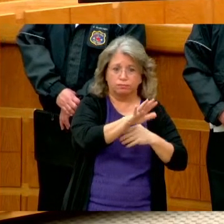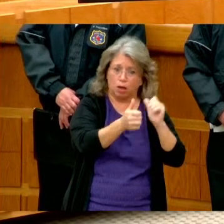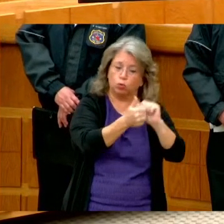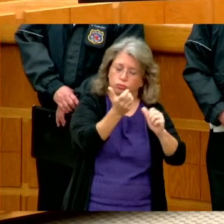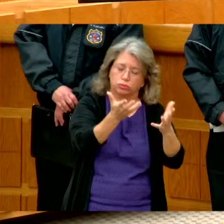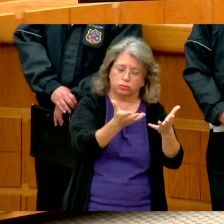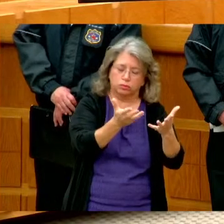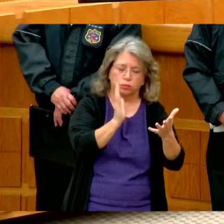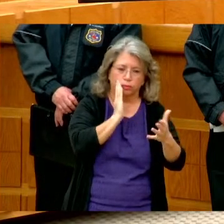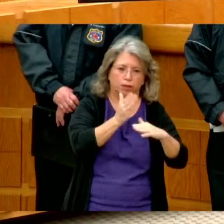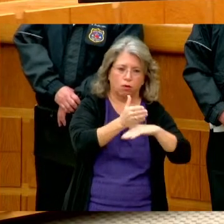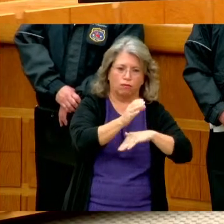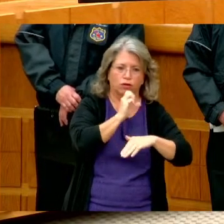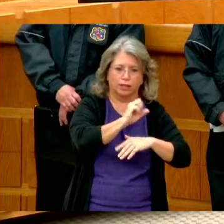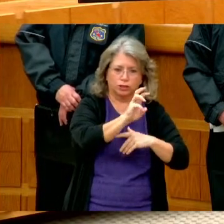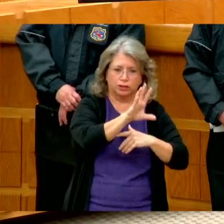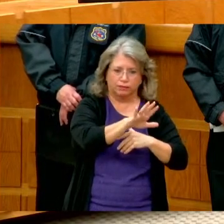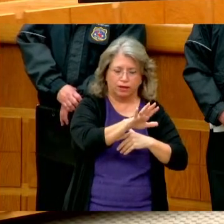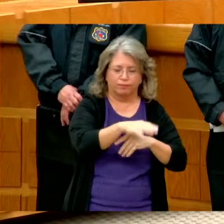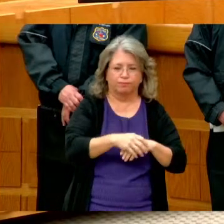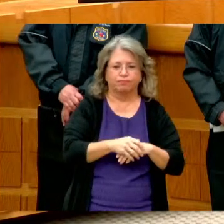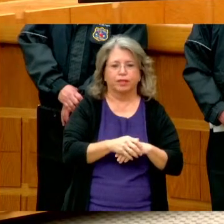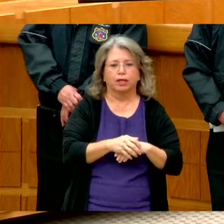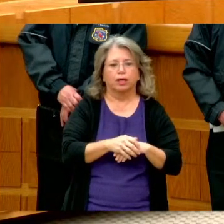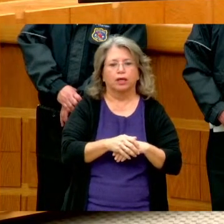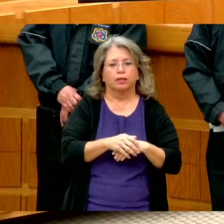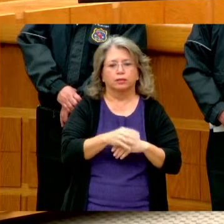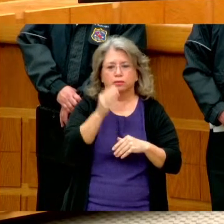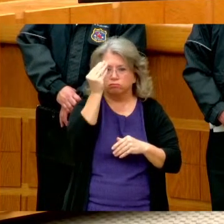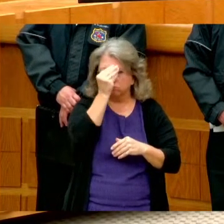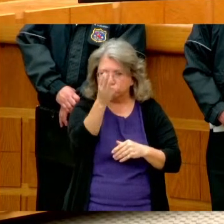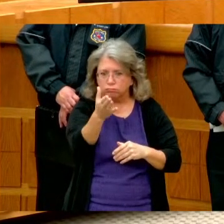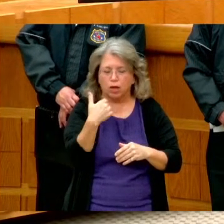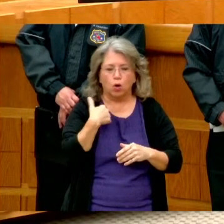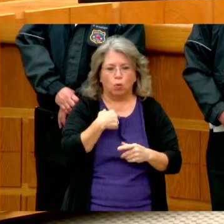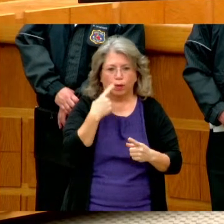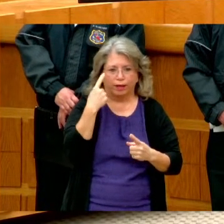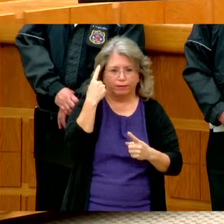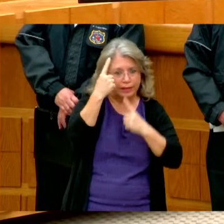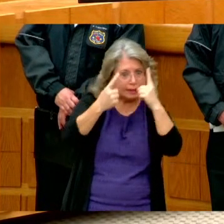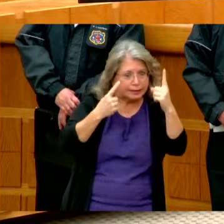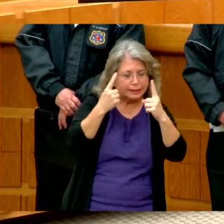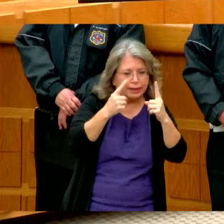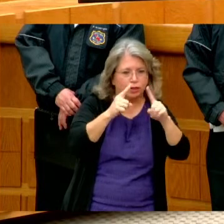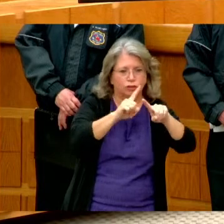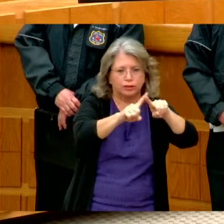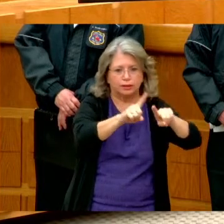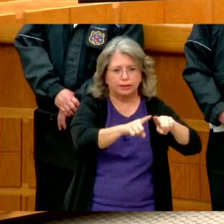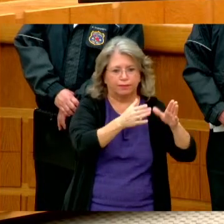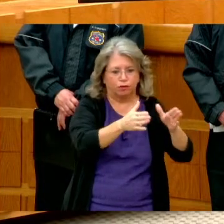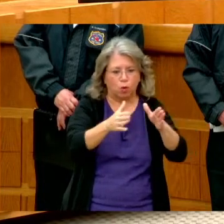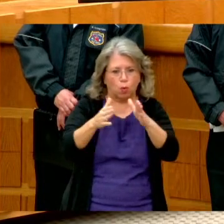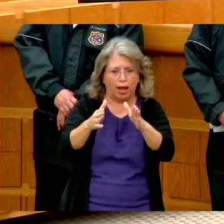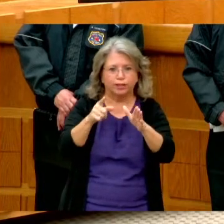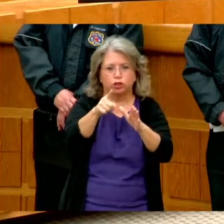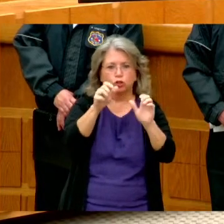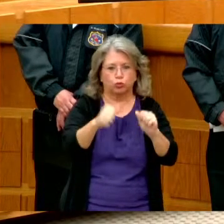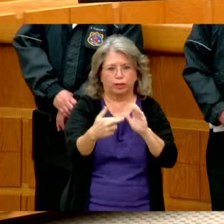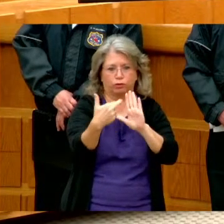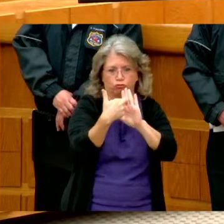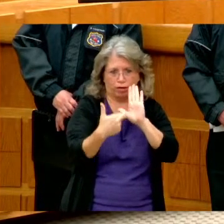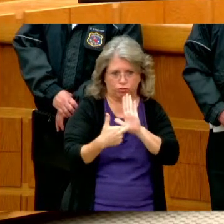to make sure you know that we have thought of multiple ways that you can register,